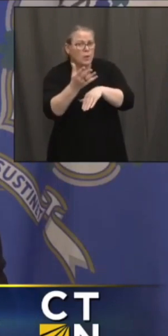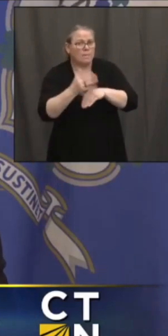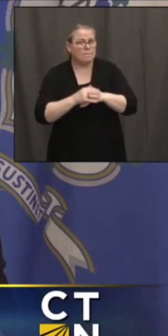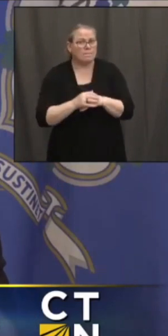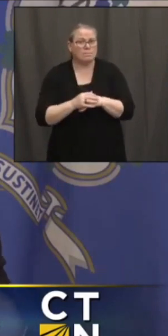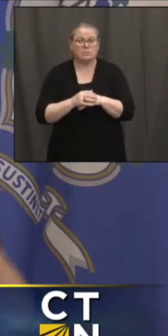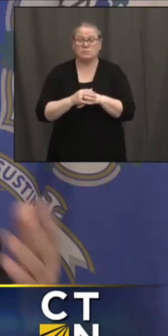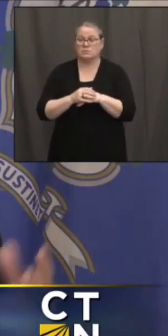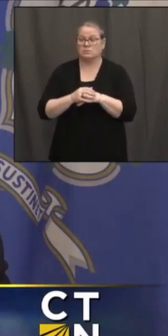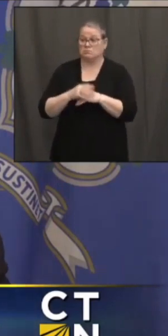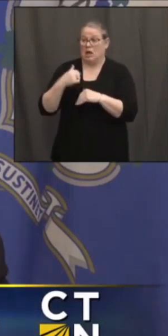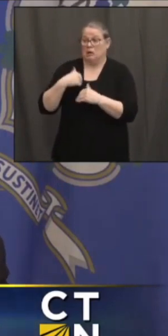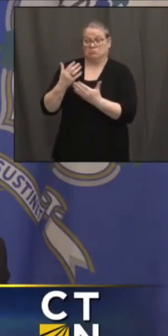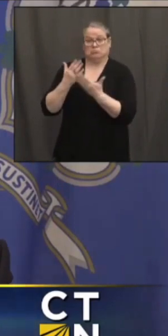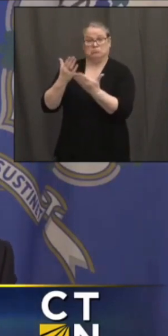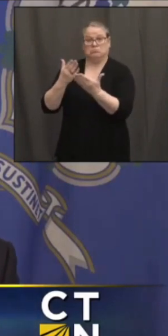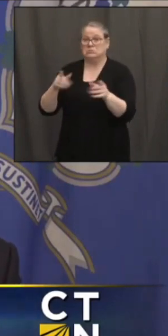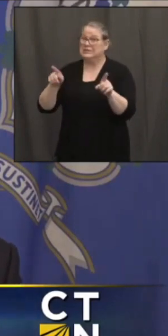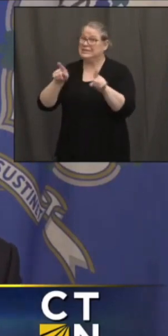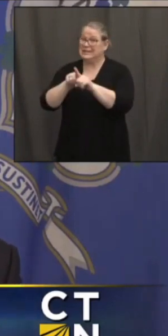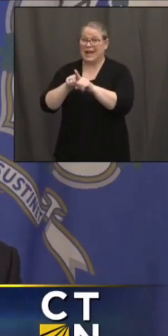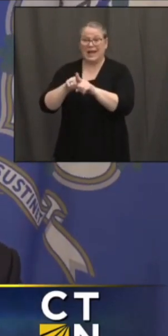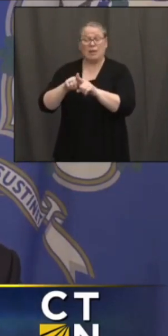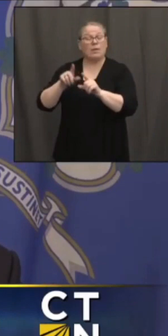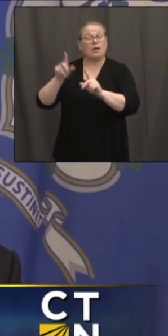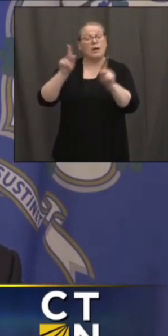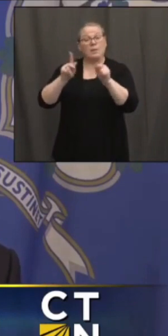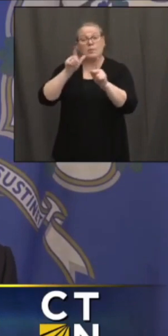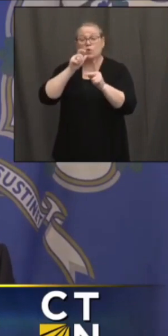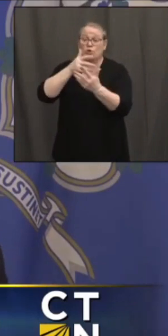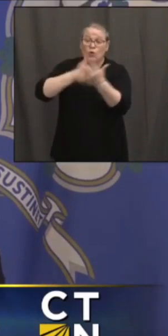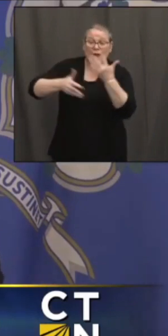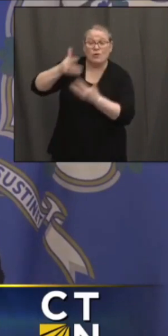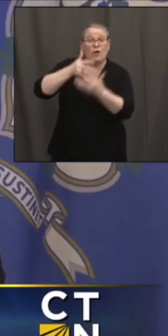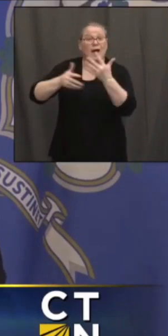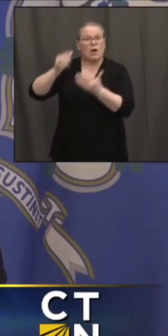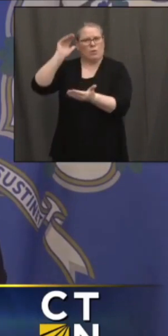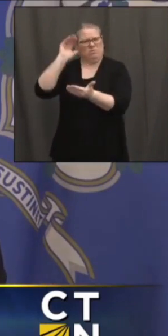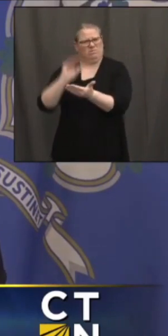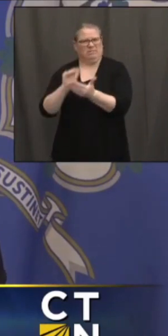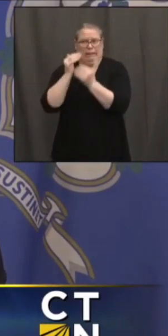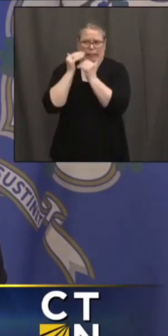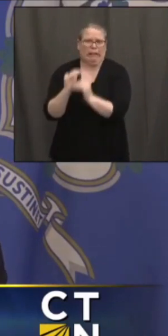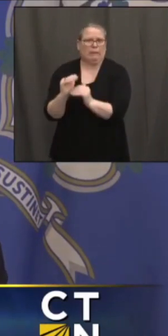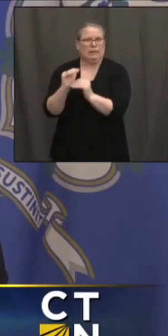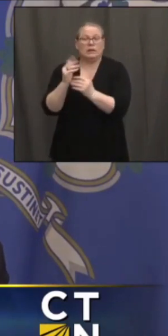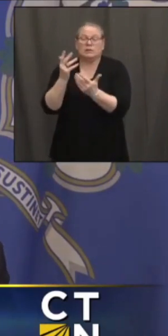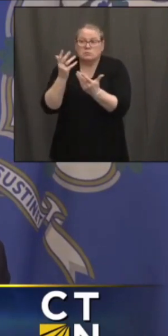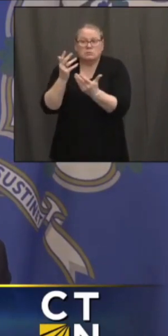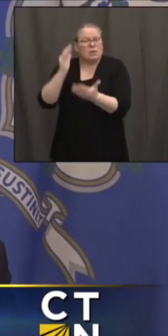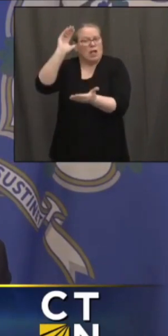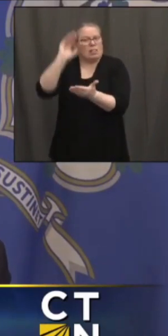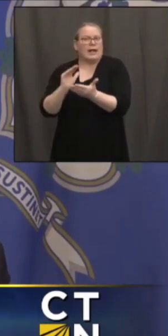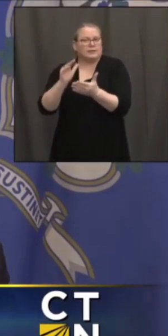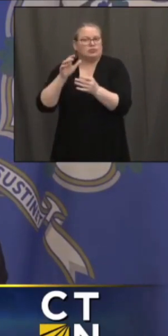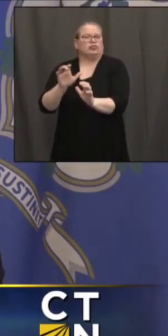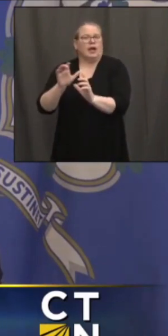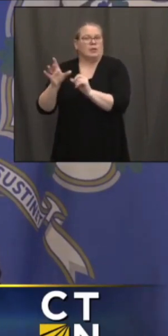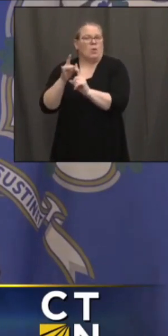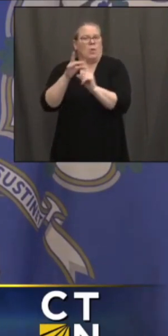you hang out with, the much less risk that you run into contact with this super contagious variant right now. I